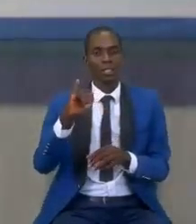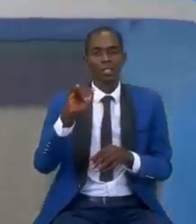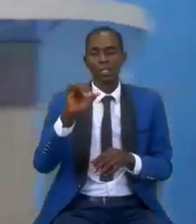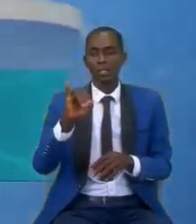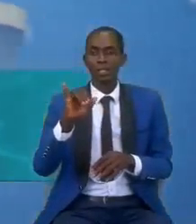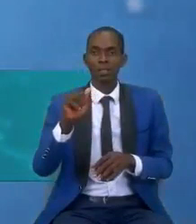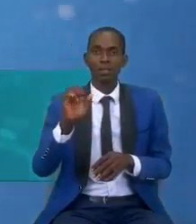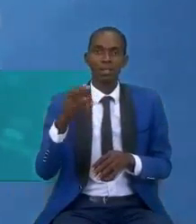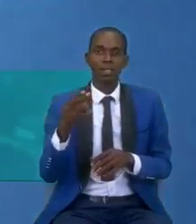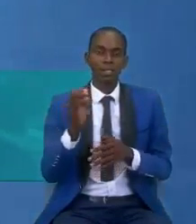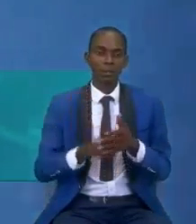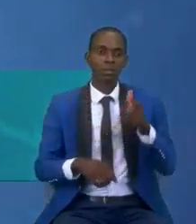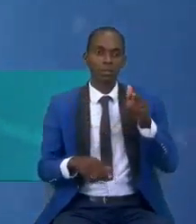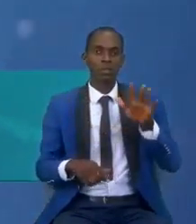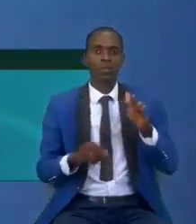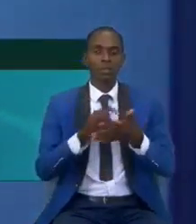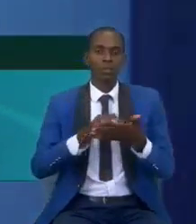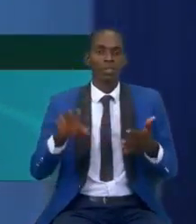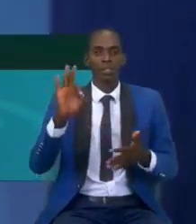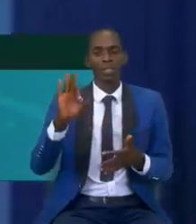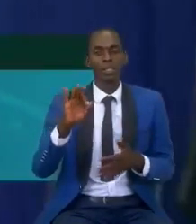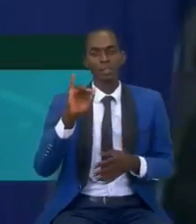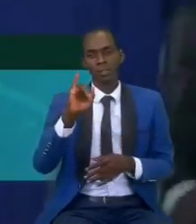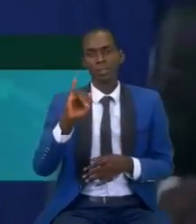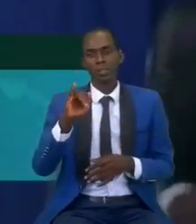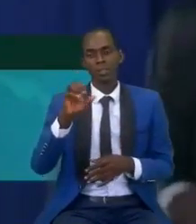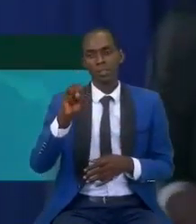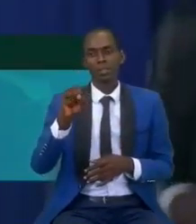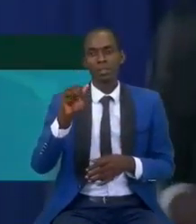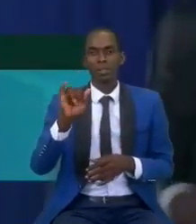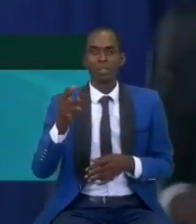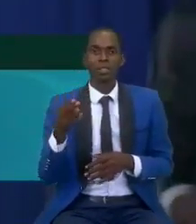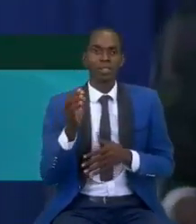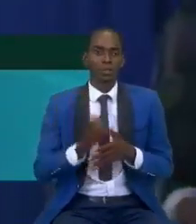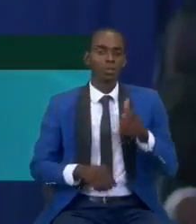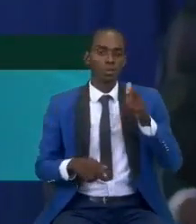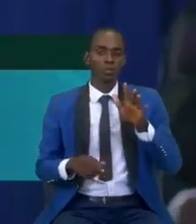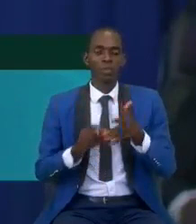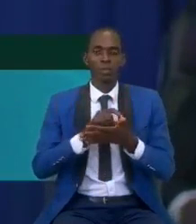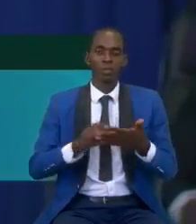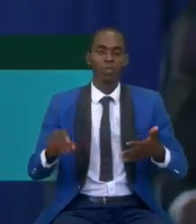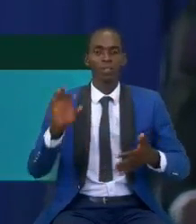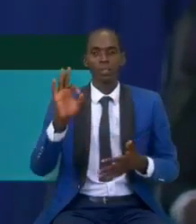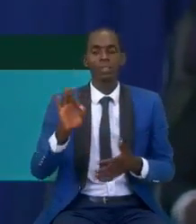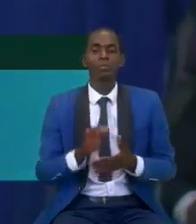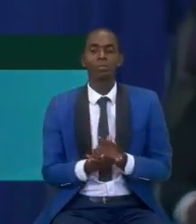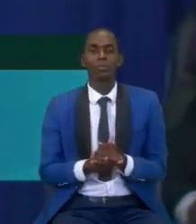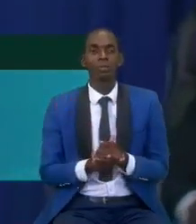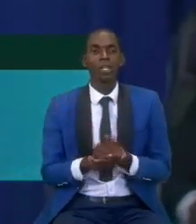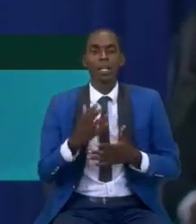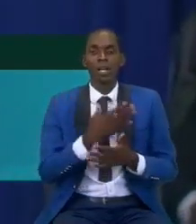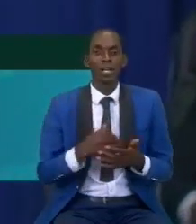chapter 25, and we're looking at verse 9, and it says, it shall be said in that day,